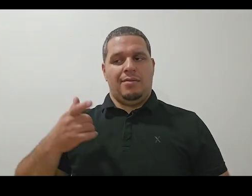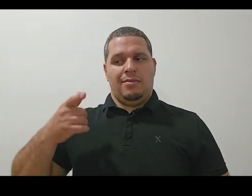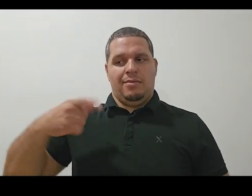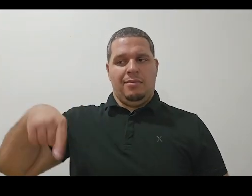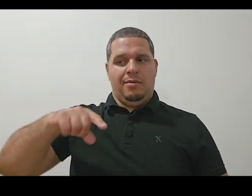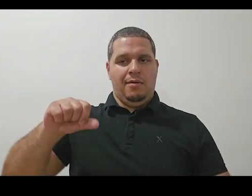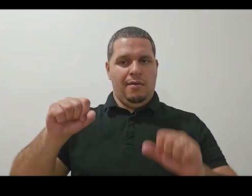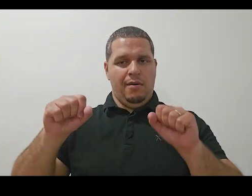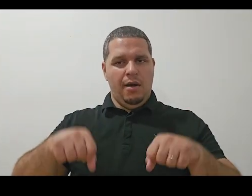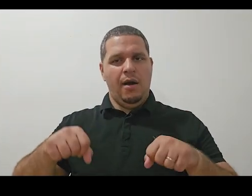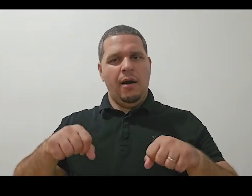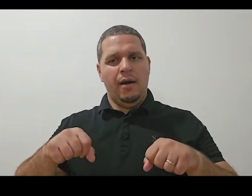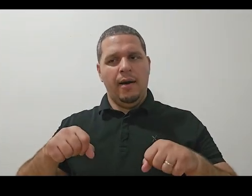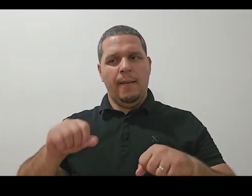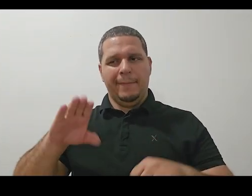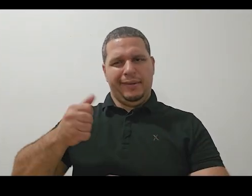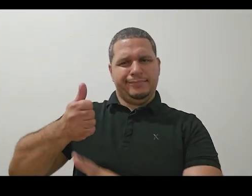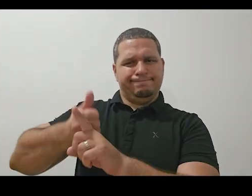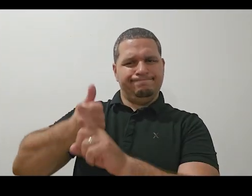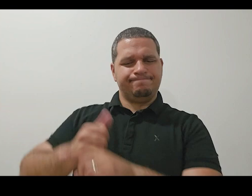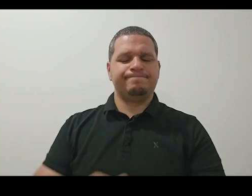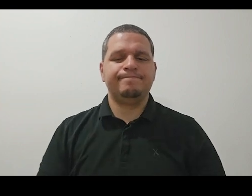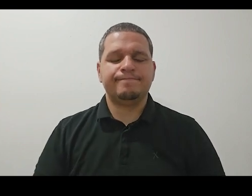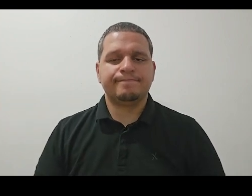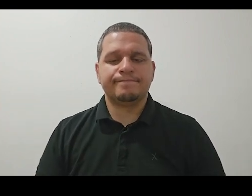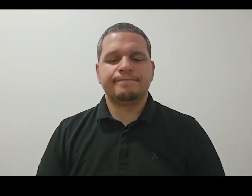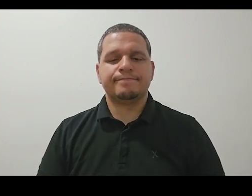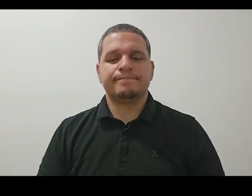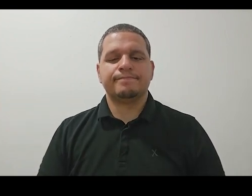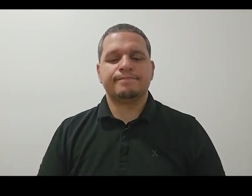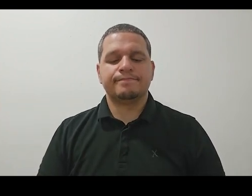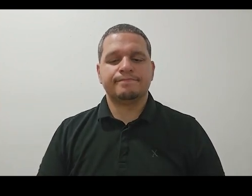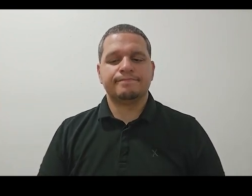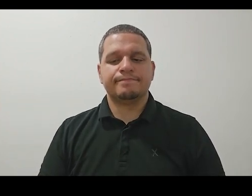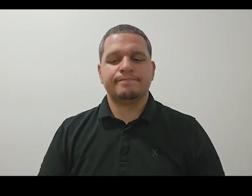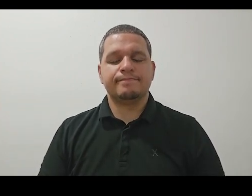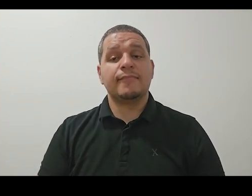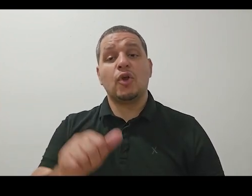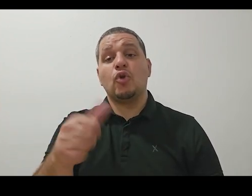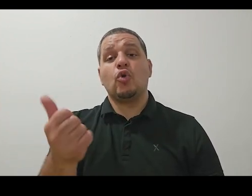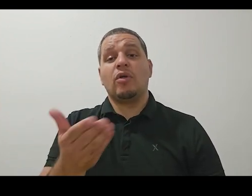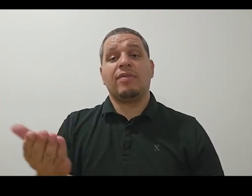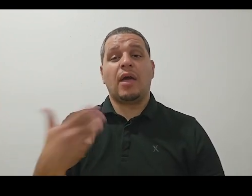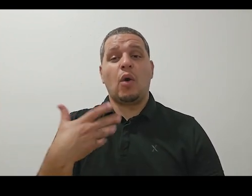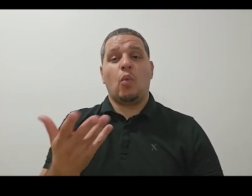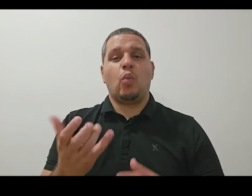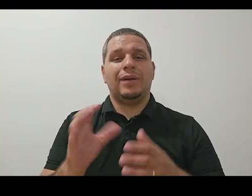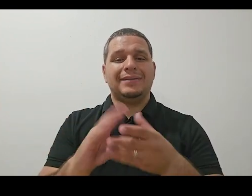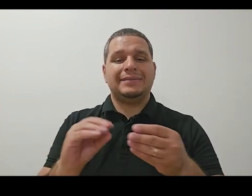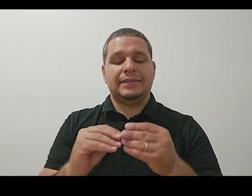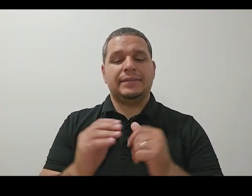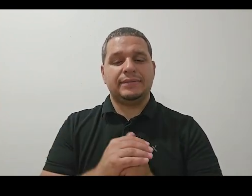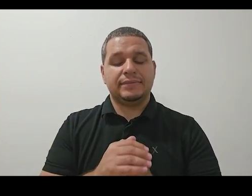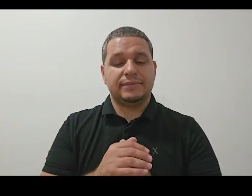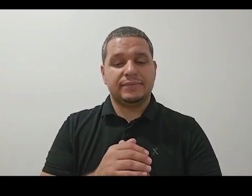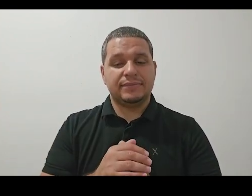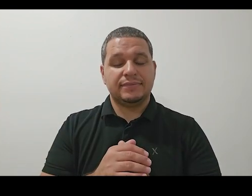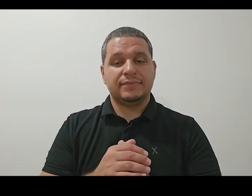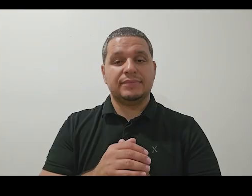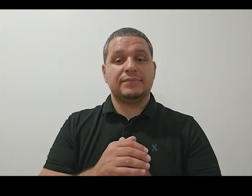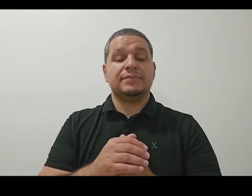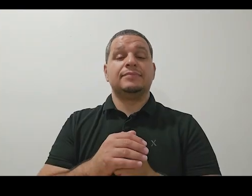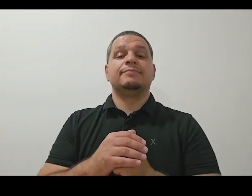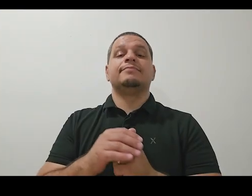feel that they can be themselves. And another thing I want to say is